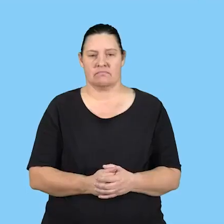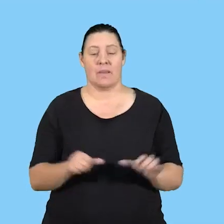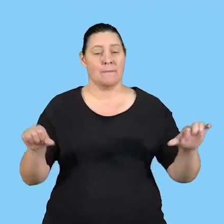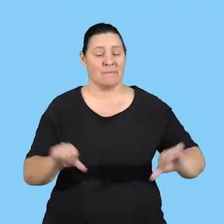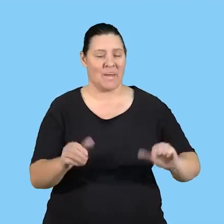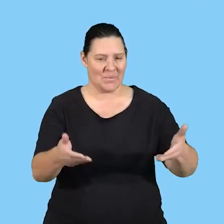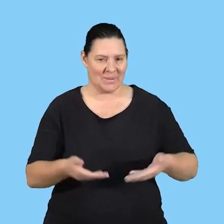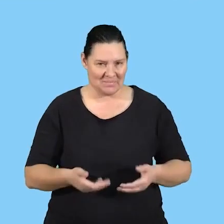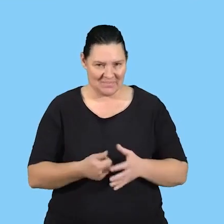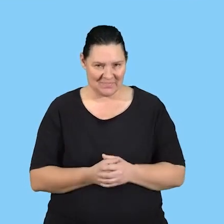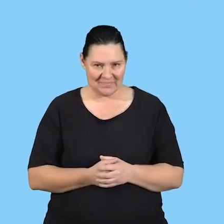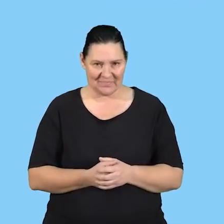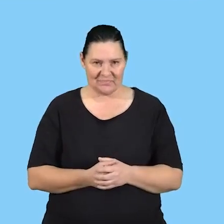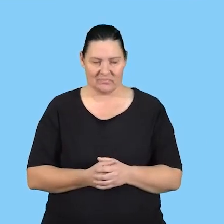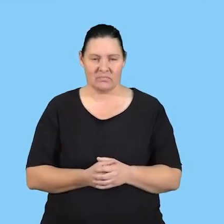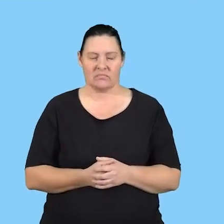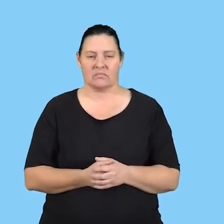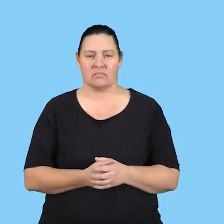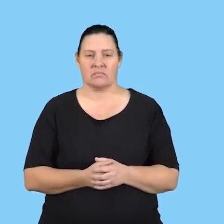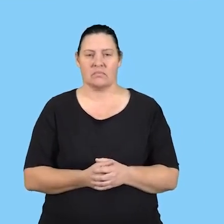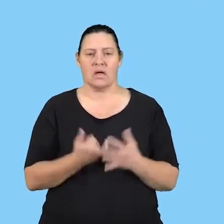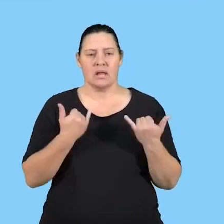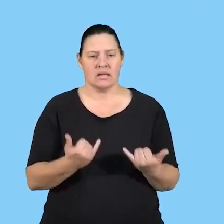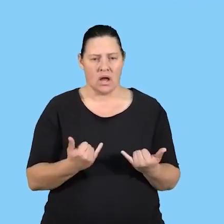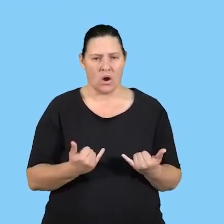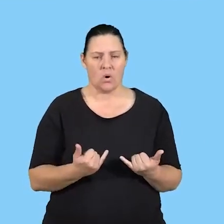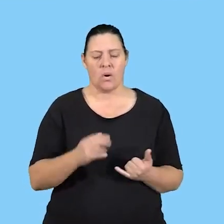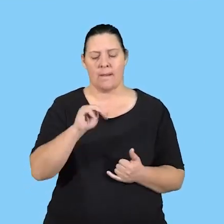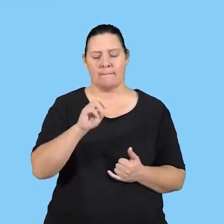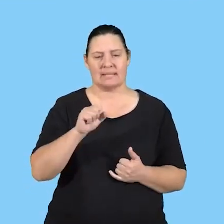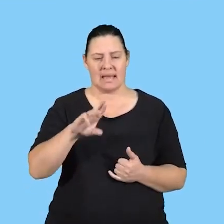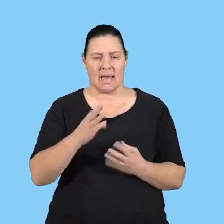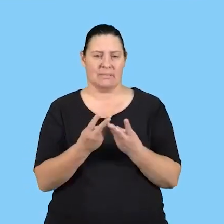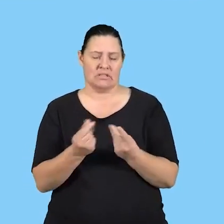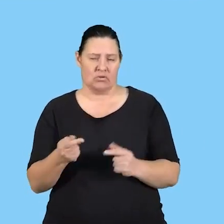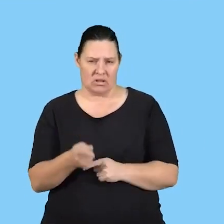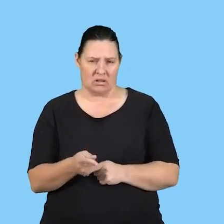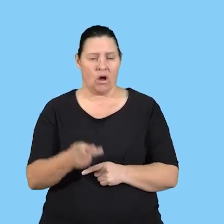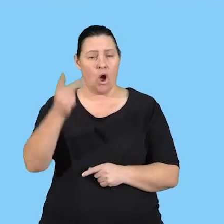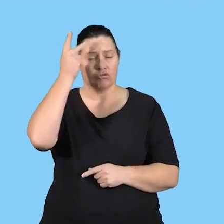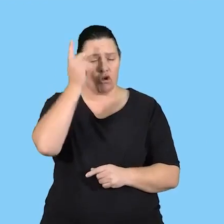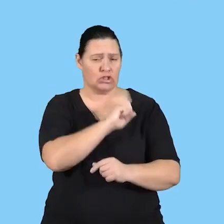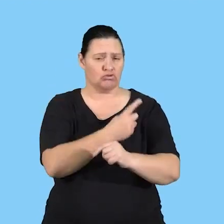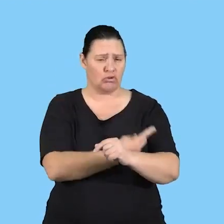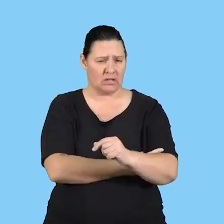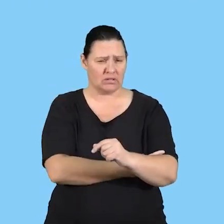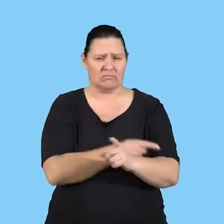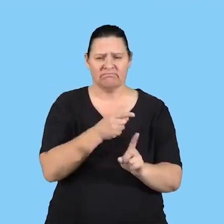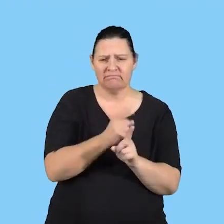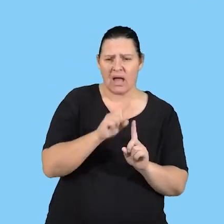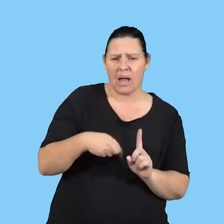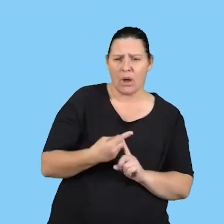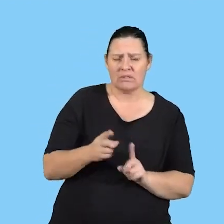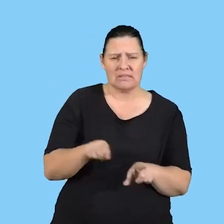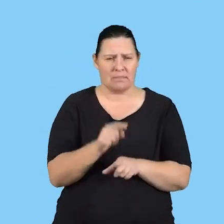Welcome back, colleagues. Now we're going to talk about matter and materials. This knowledge strand is about, as